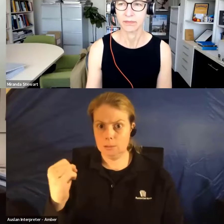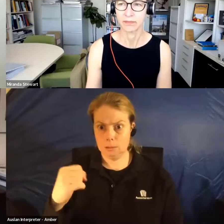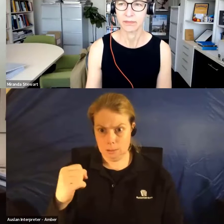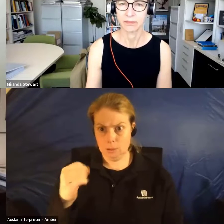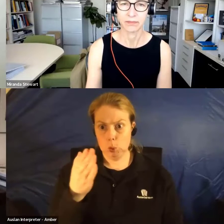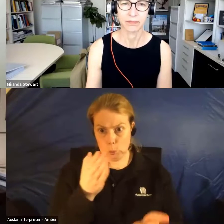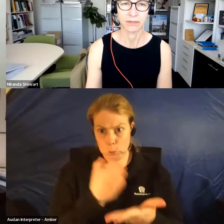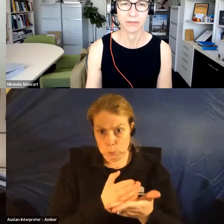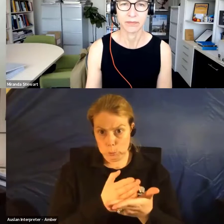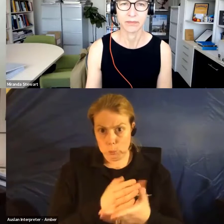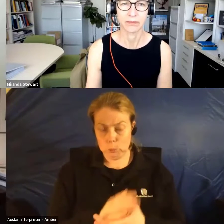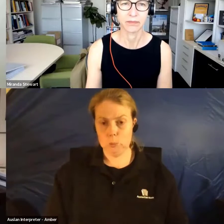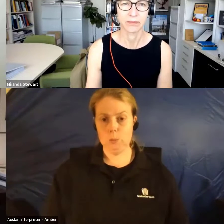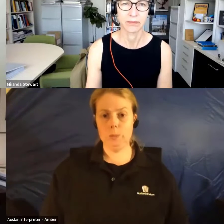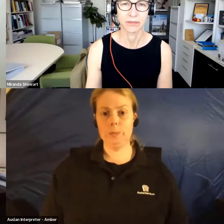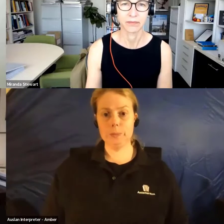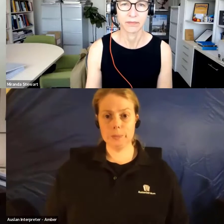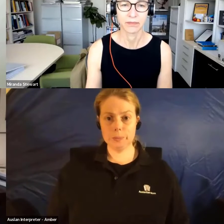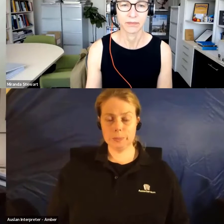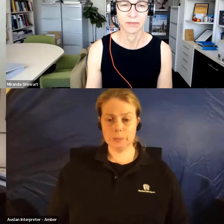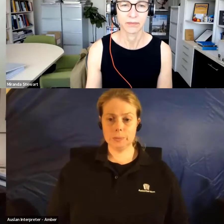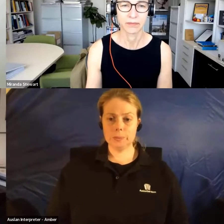was.